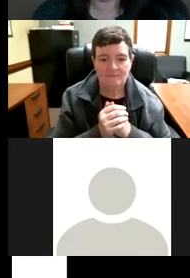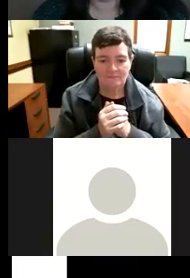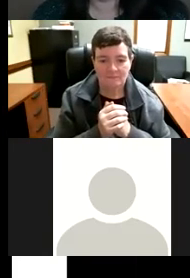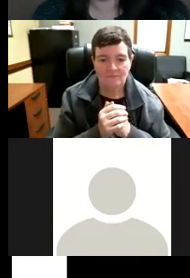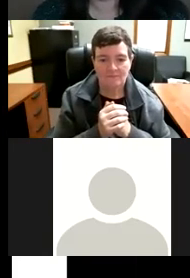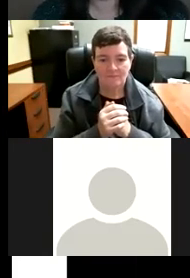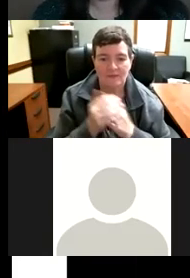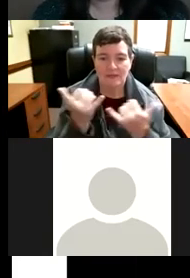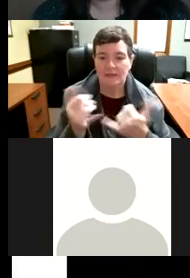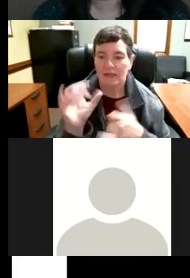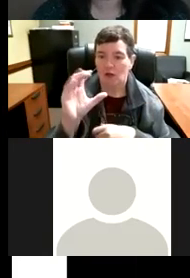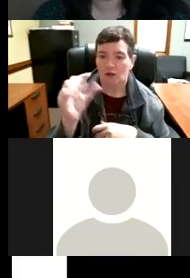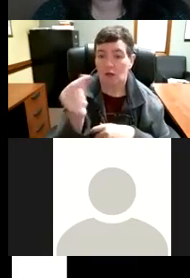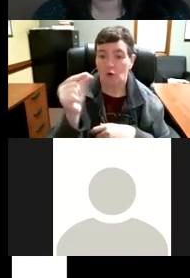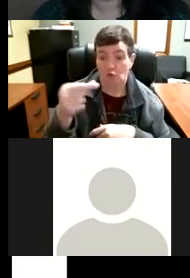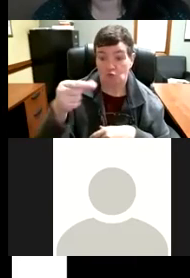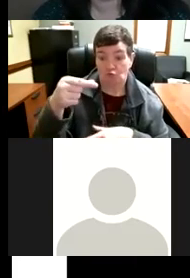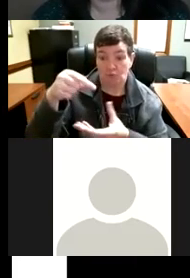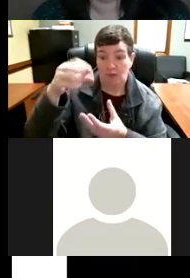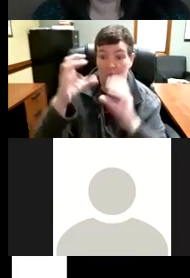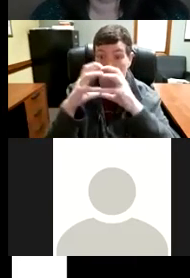Okay, now you can put your green pom-pom on.